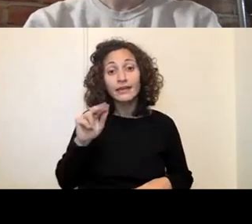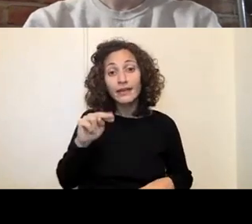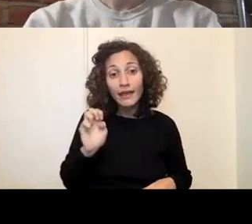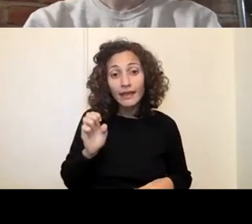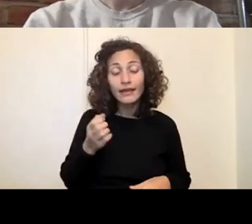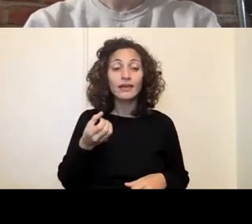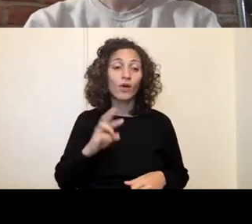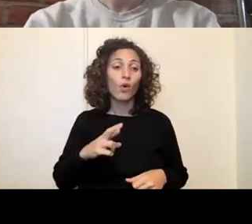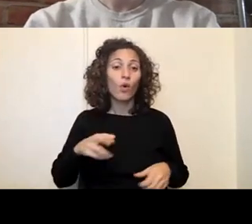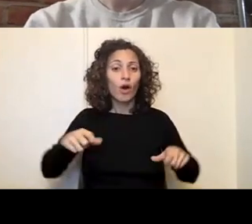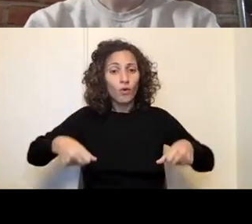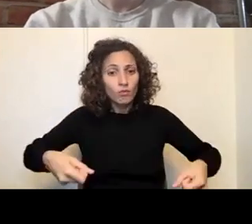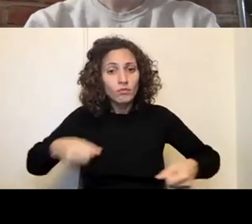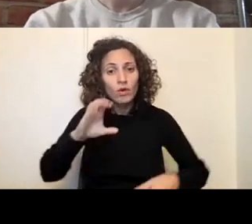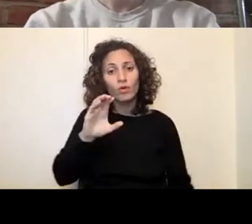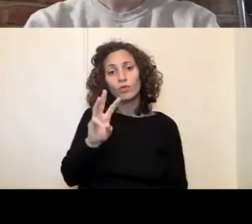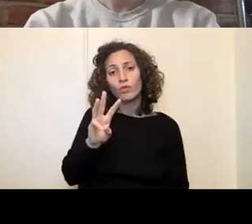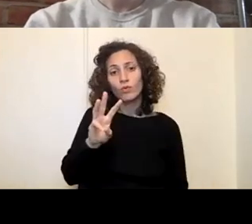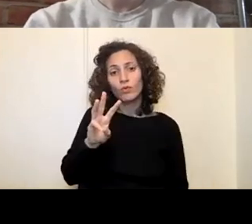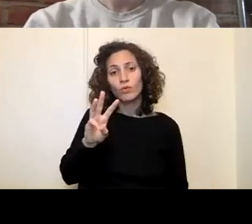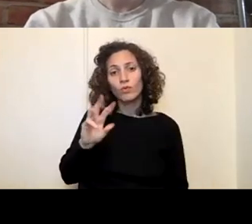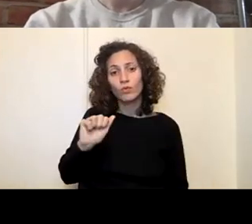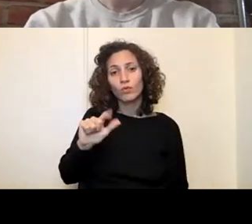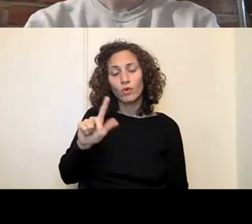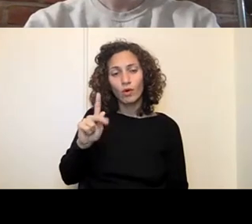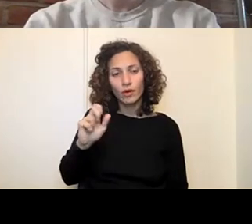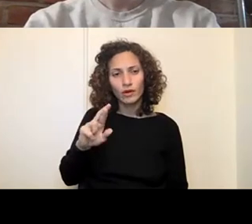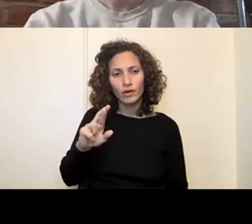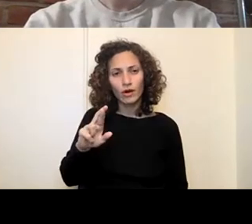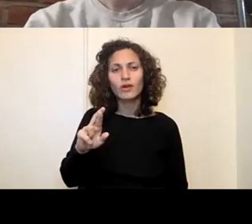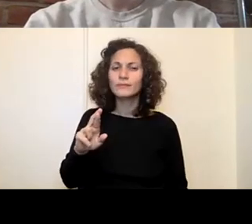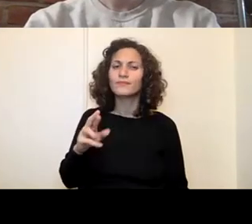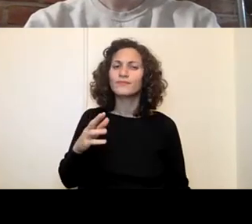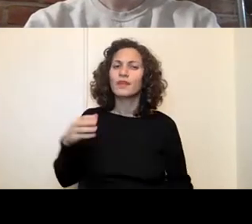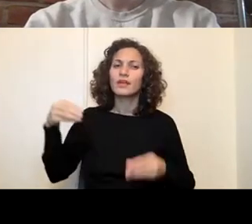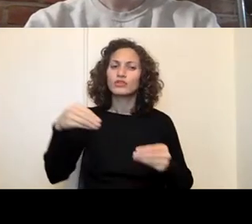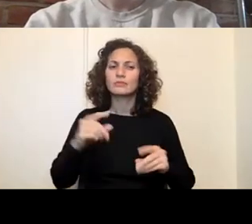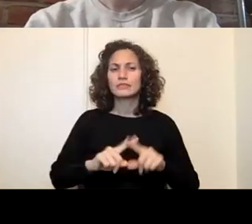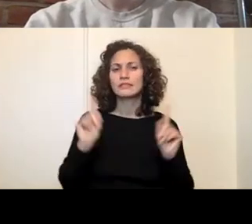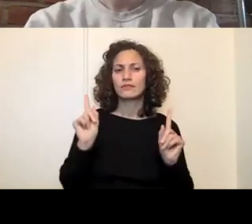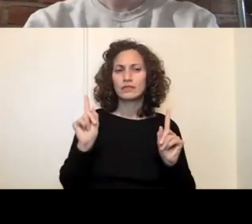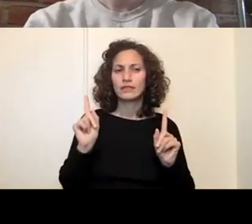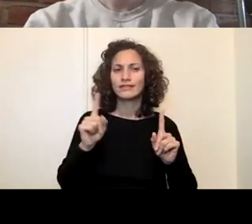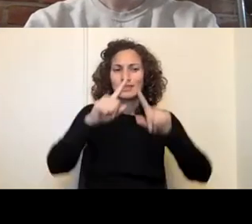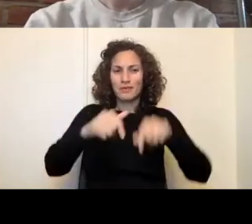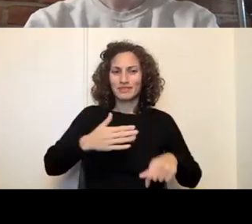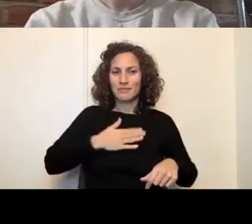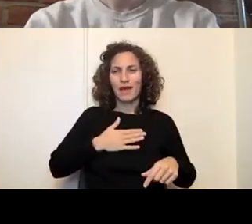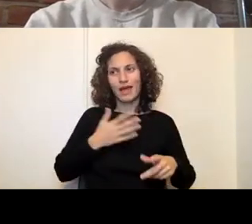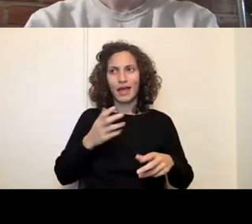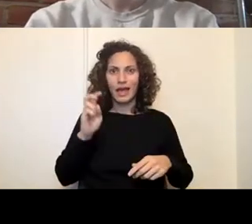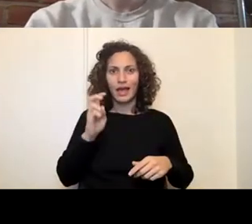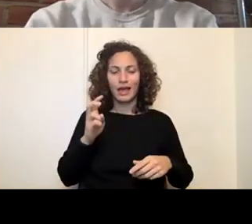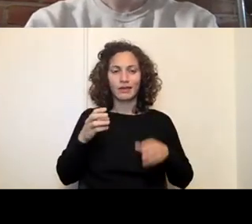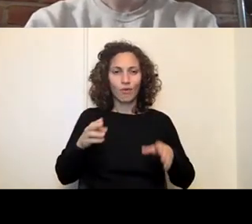a walker, I get different treatment based on whatever mode of,